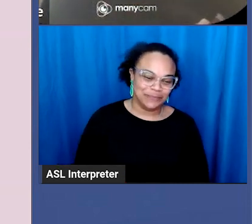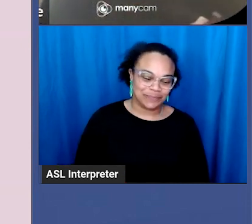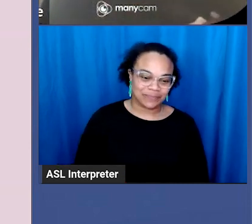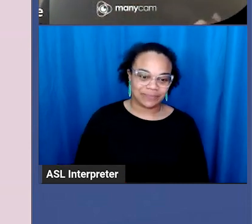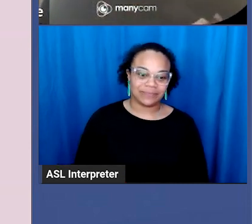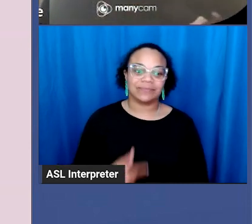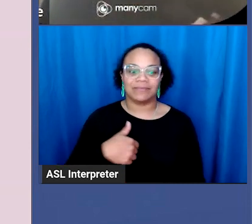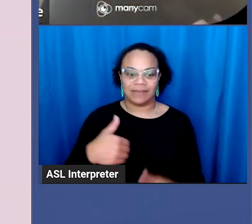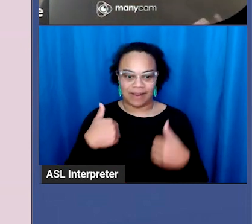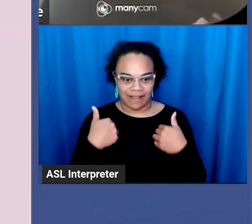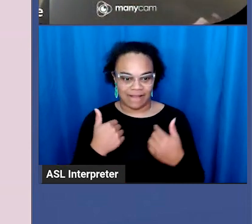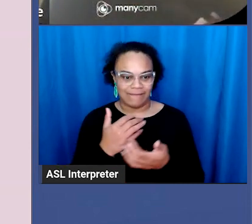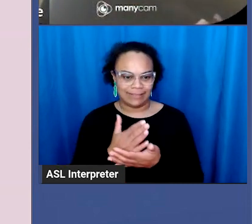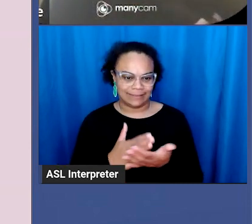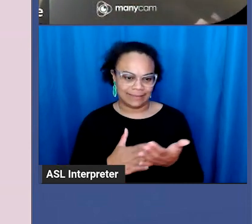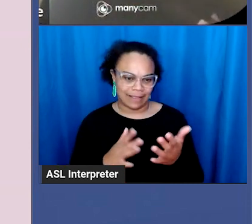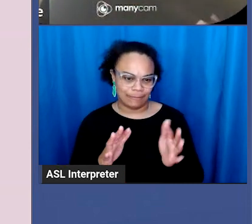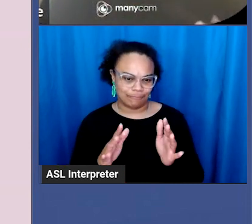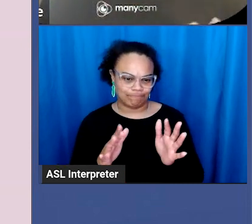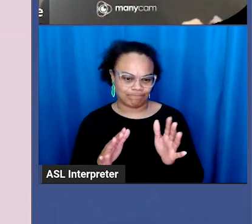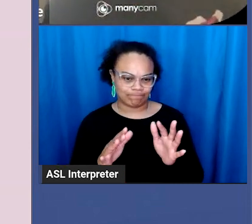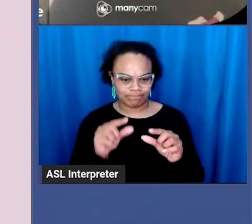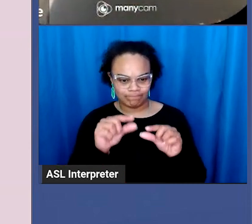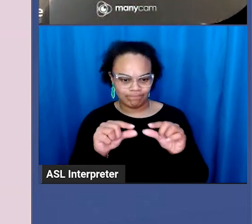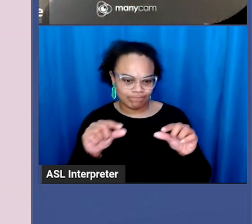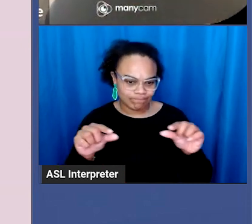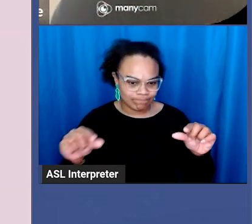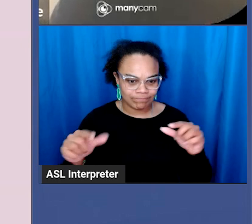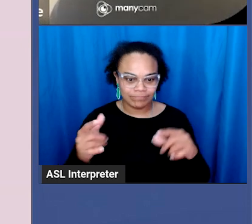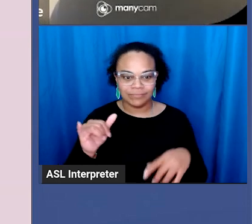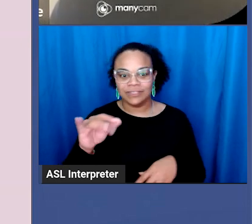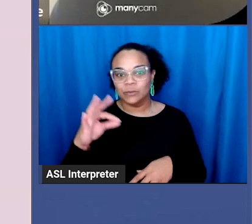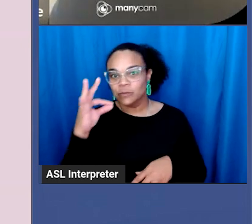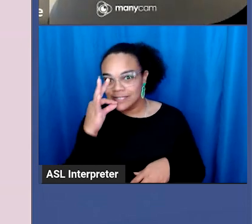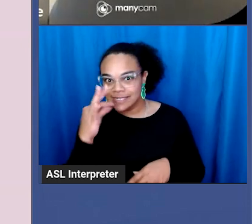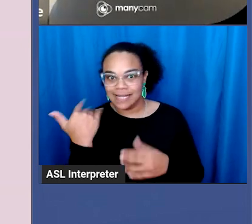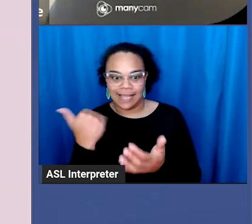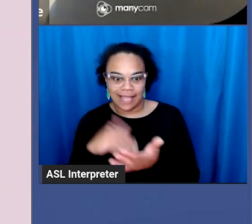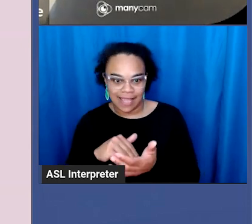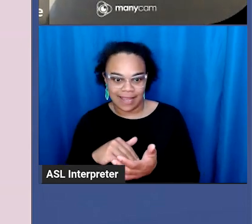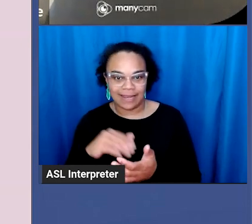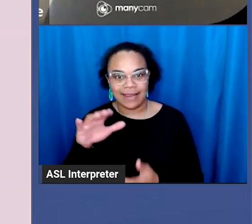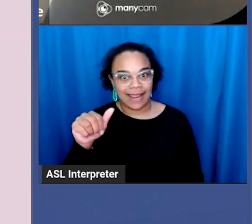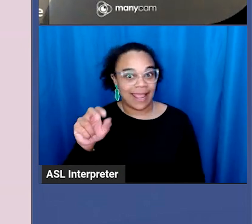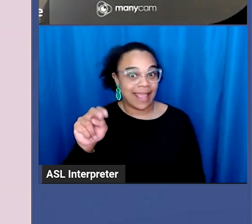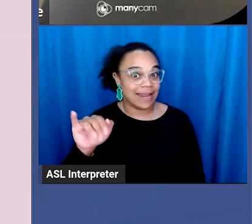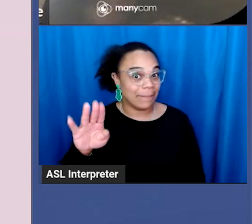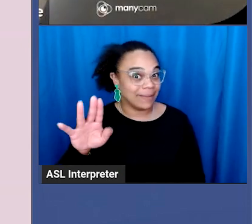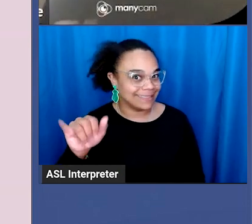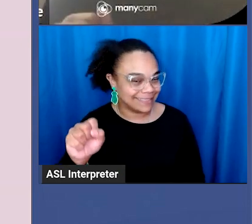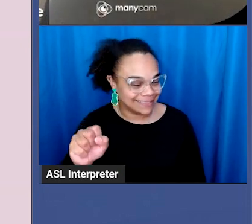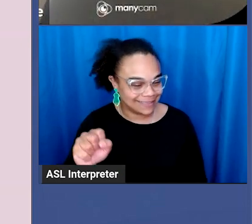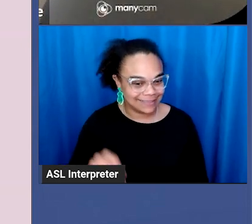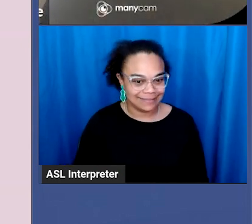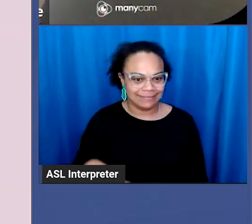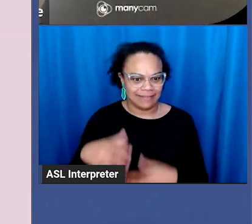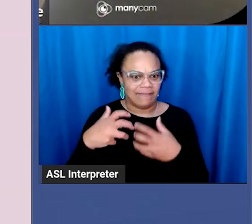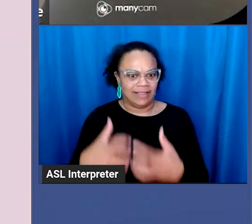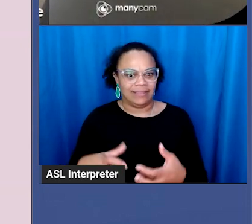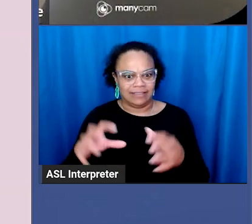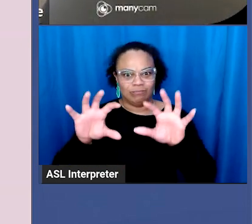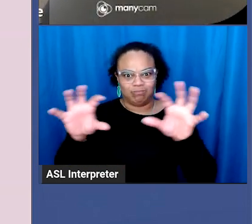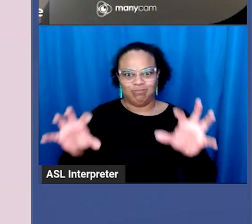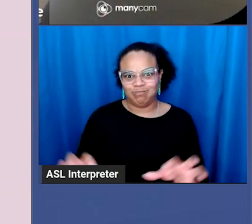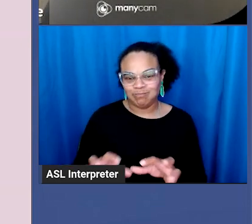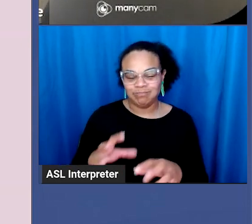I have some elements of, the weed again, cannabis, very heavily.